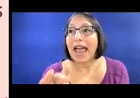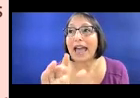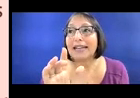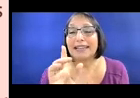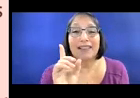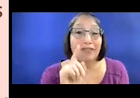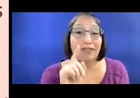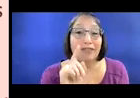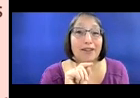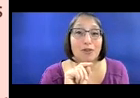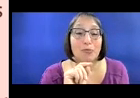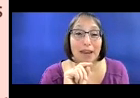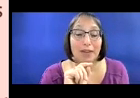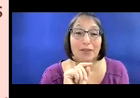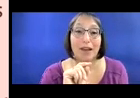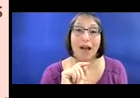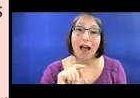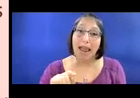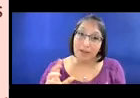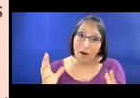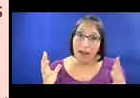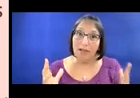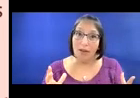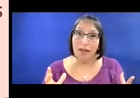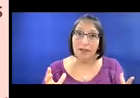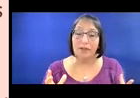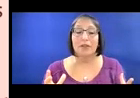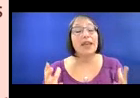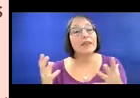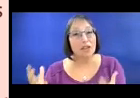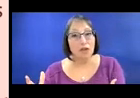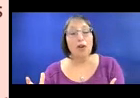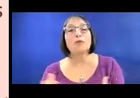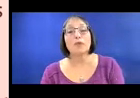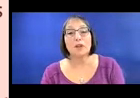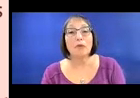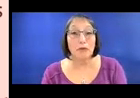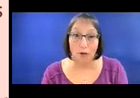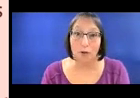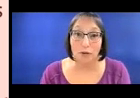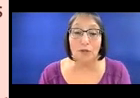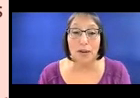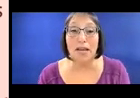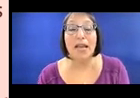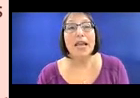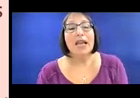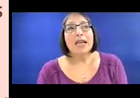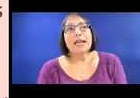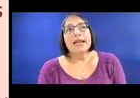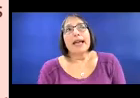And the flying the soup is, as our ASL classes and KCC in general is really known for our service learning,